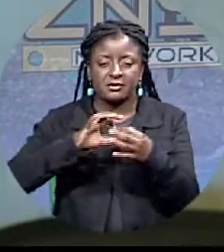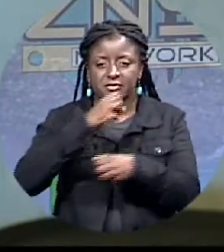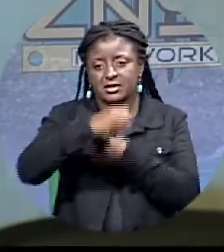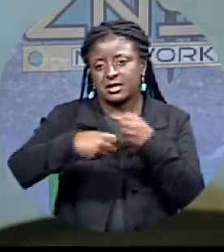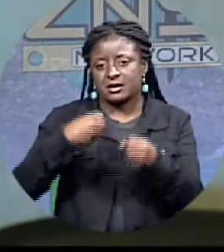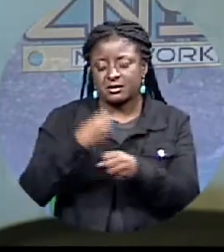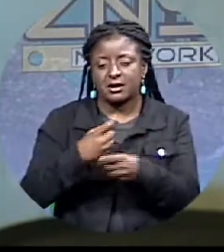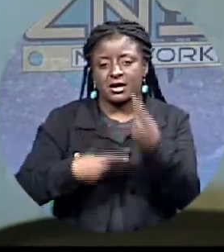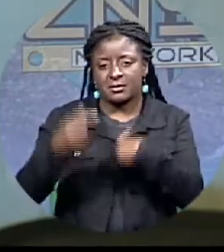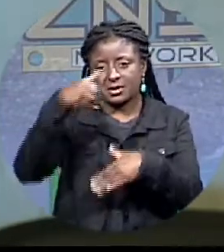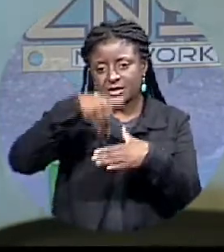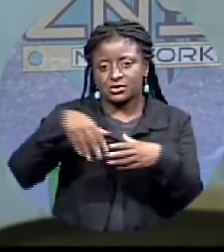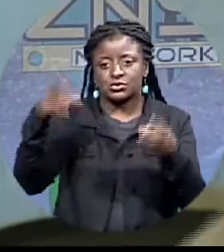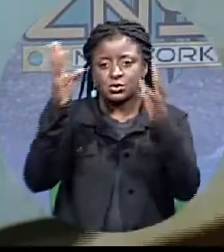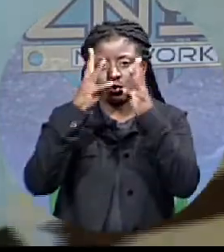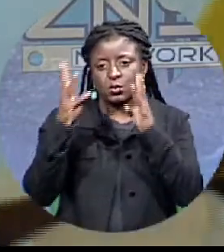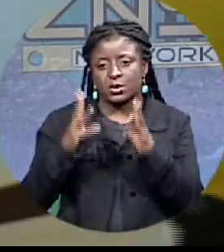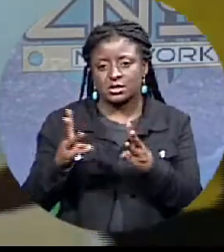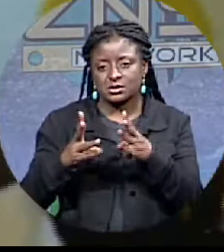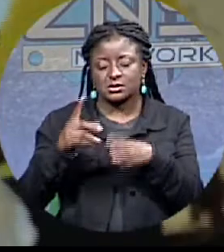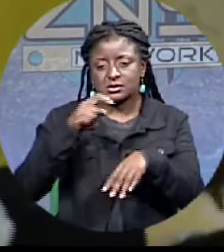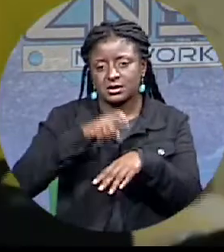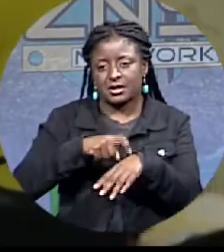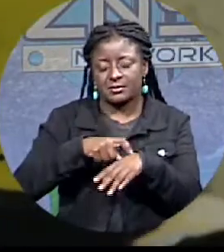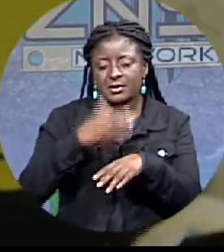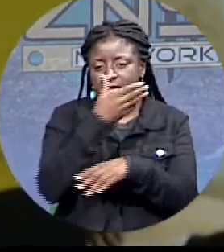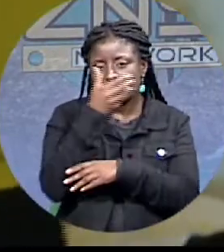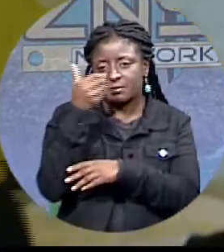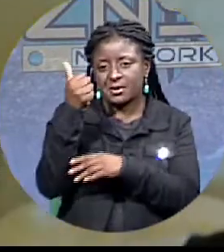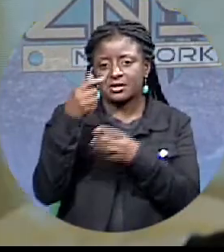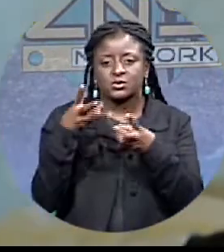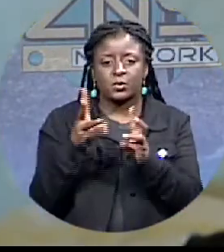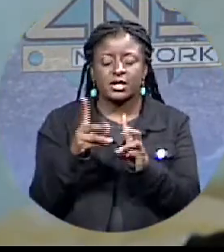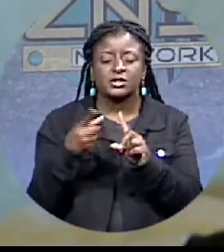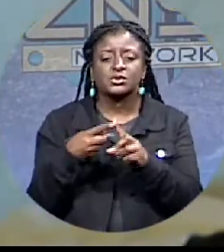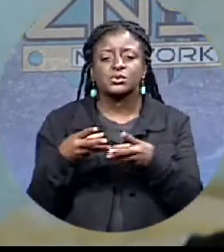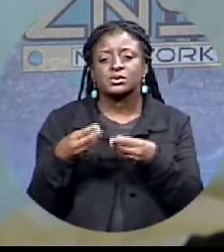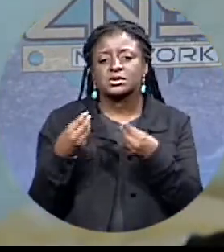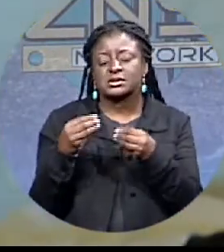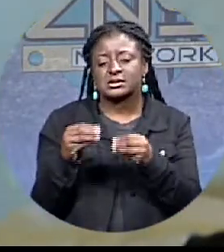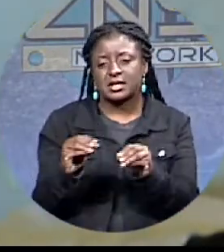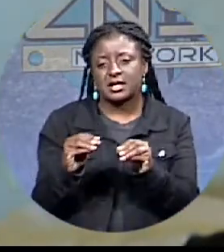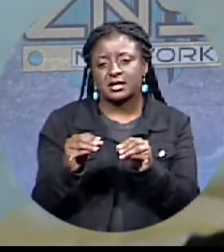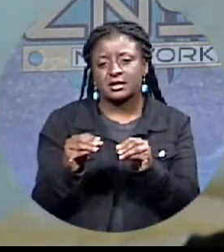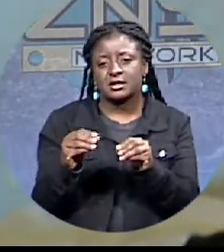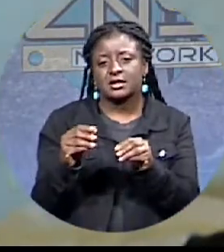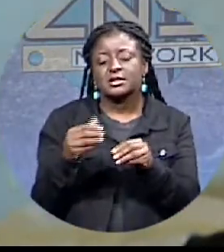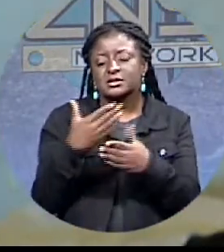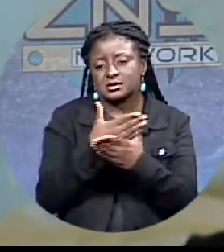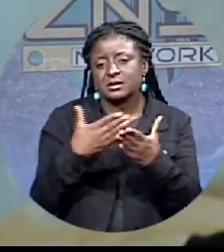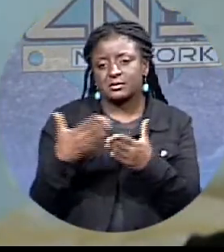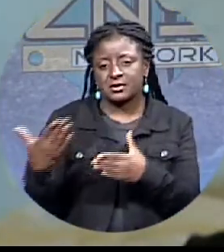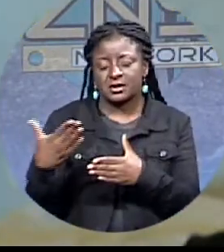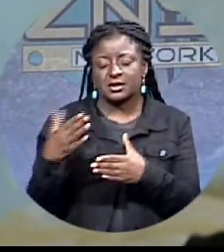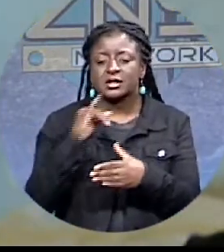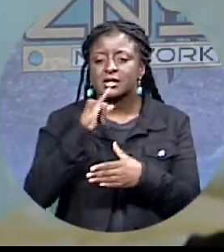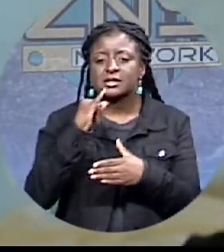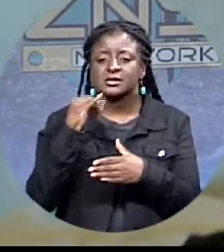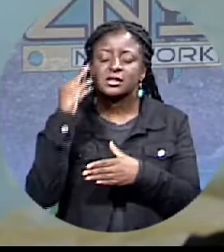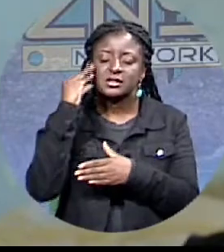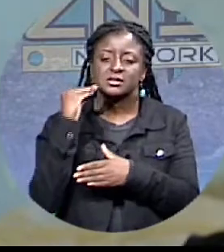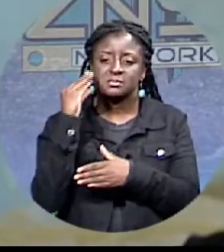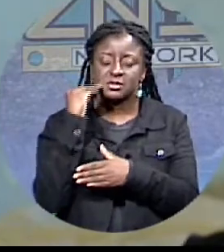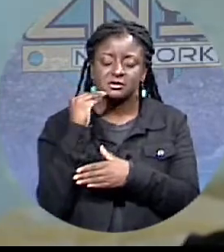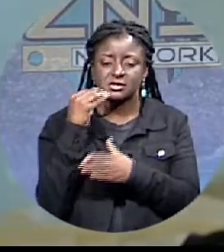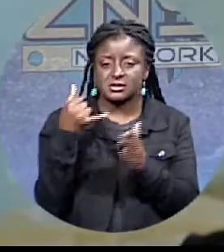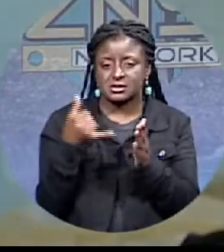are at their busiest. The best way that they're going to sell a product if they experience a product. So that's why we bring them down. We only